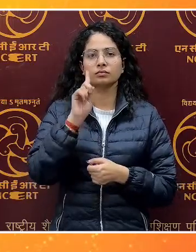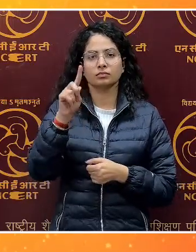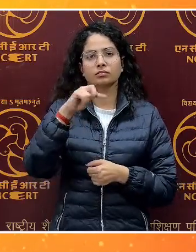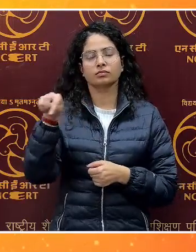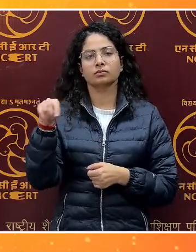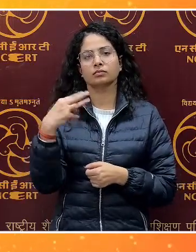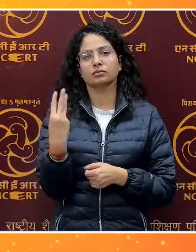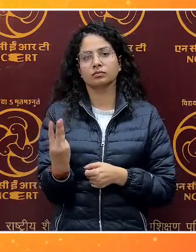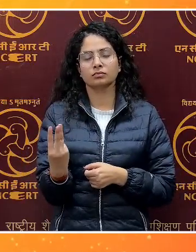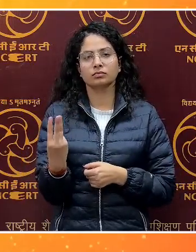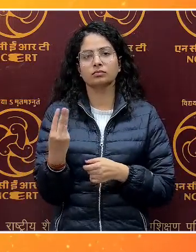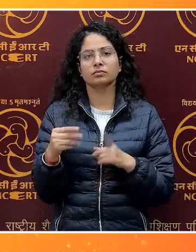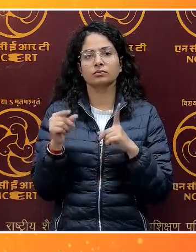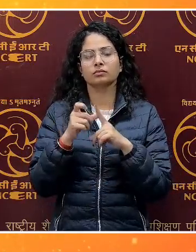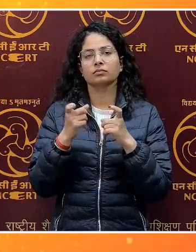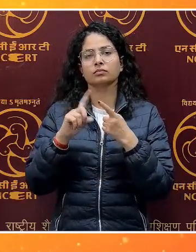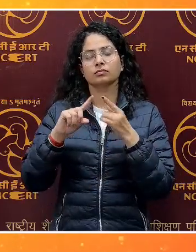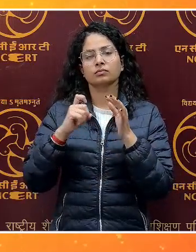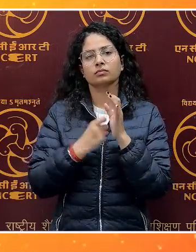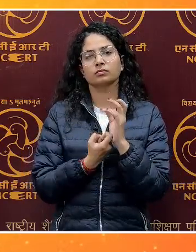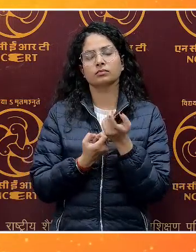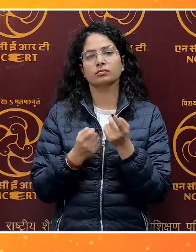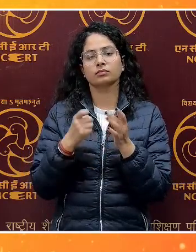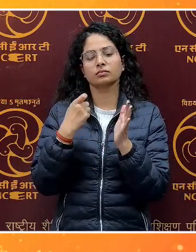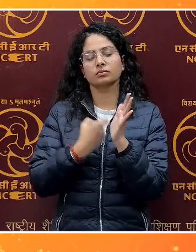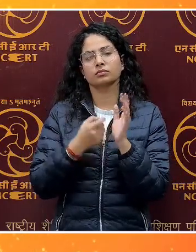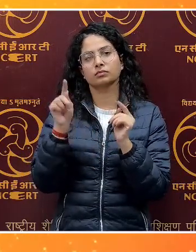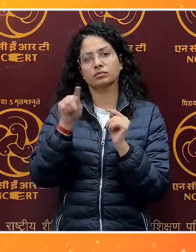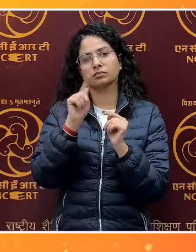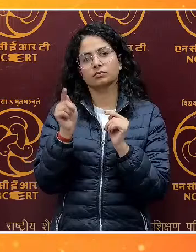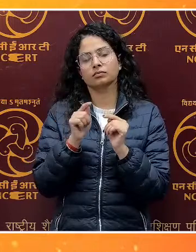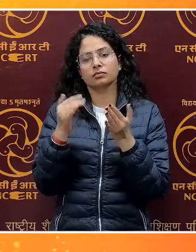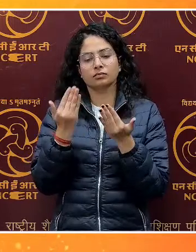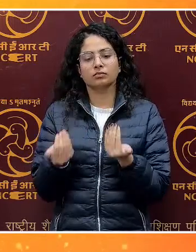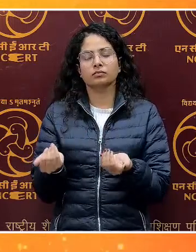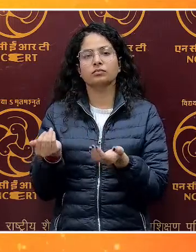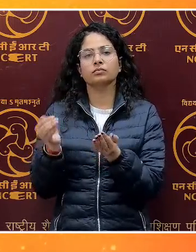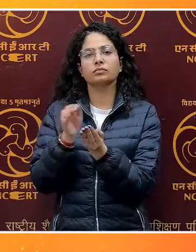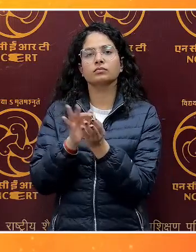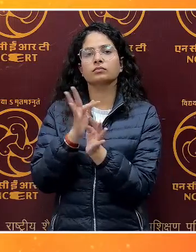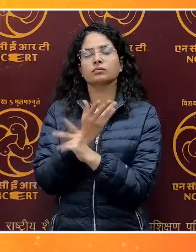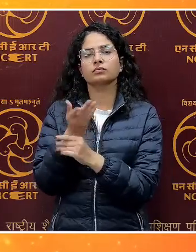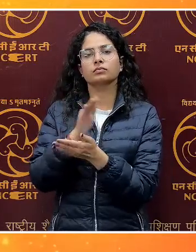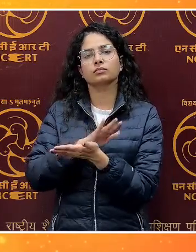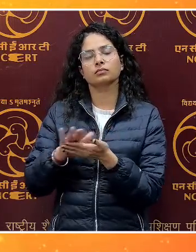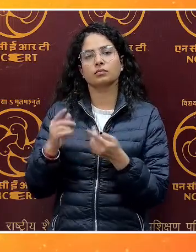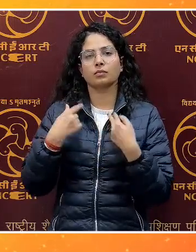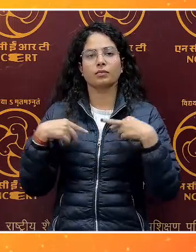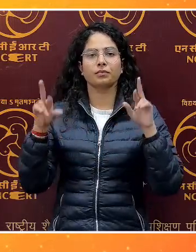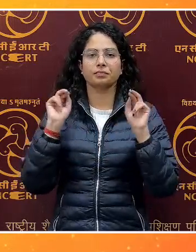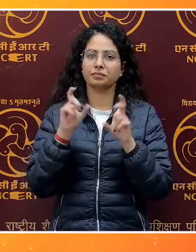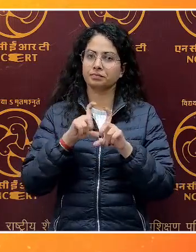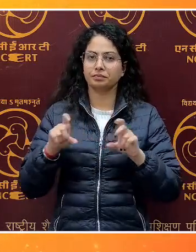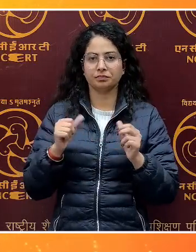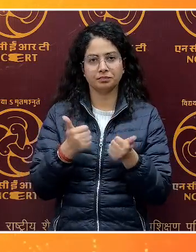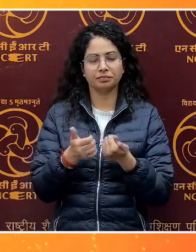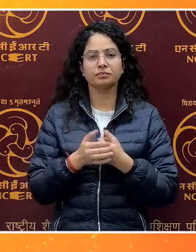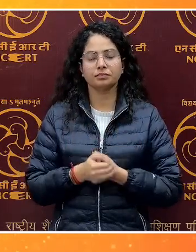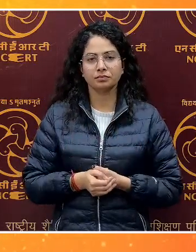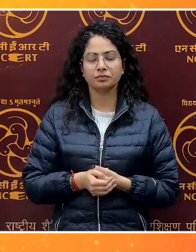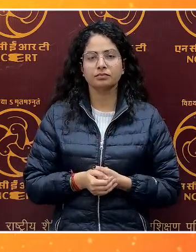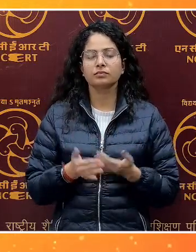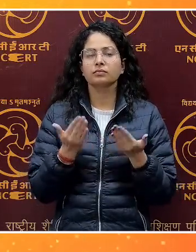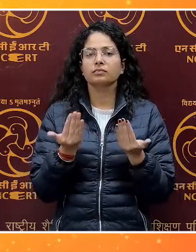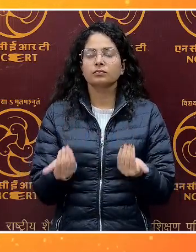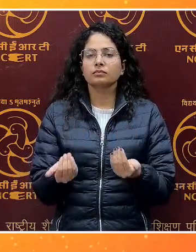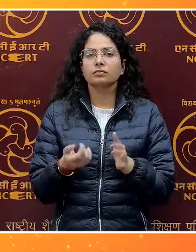3, and here pi r square is outside. So, only h is left now. I hope it is clear. Now, we will substitute the